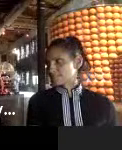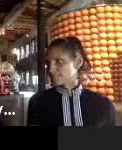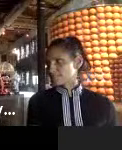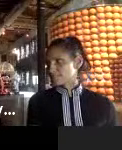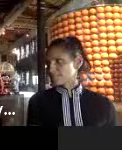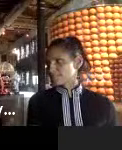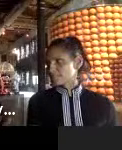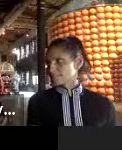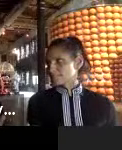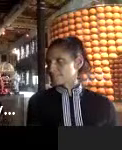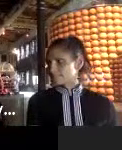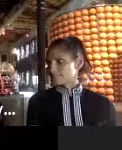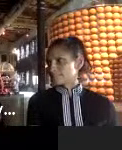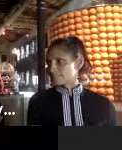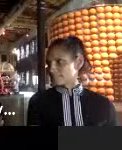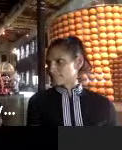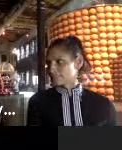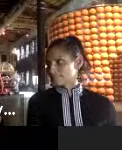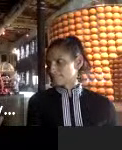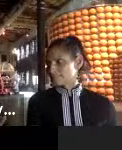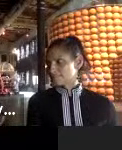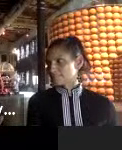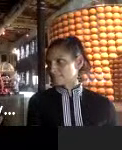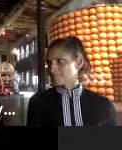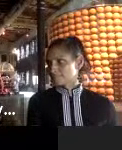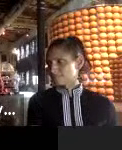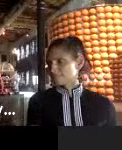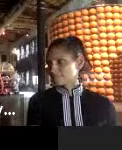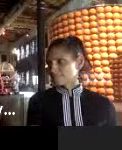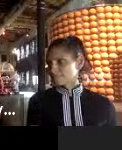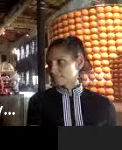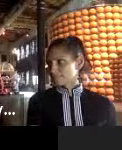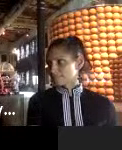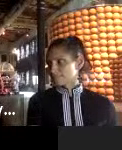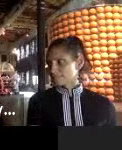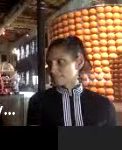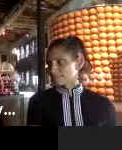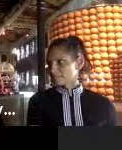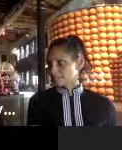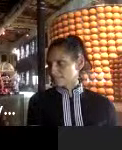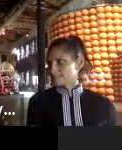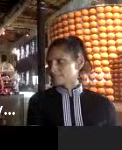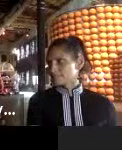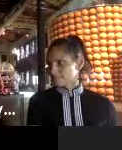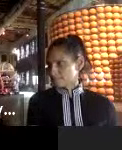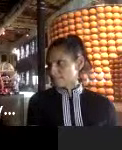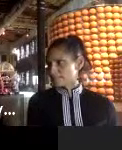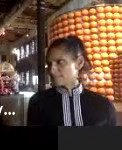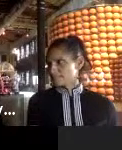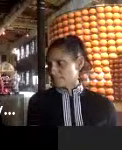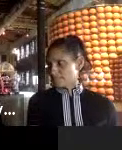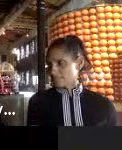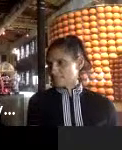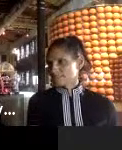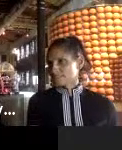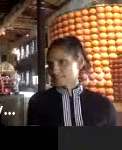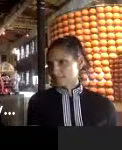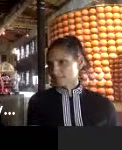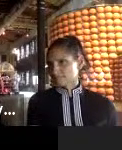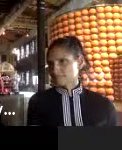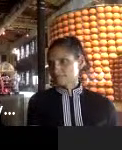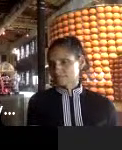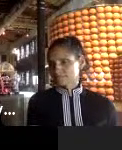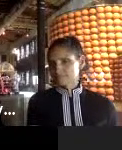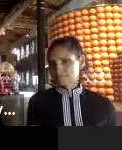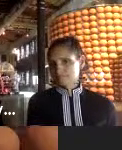it just continued throughout my own trajectory and my own sort of creative process, thinking about